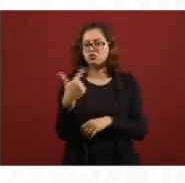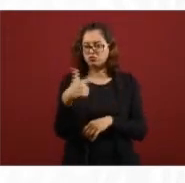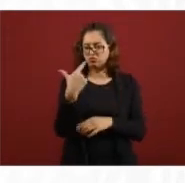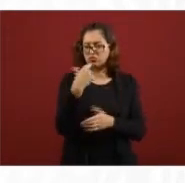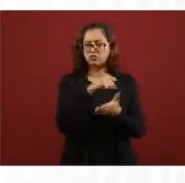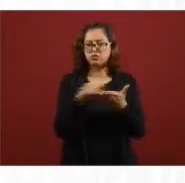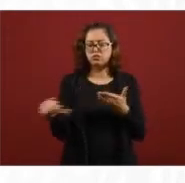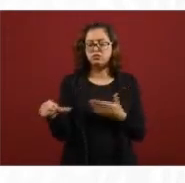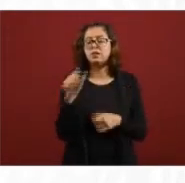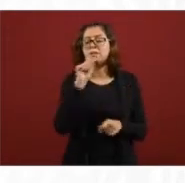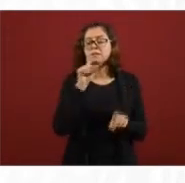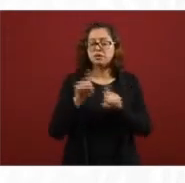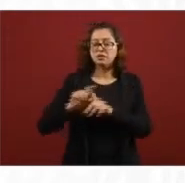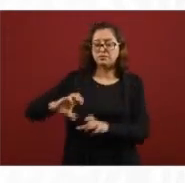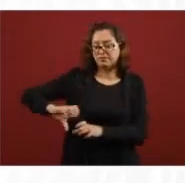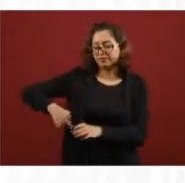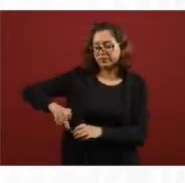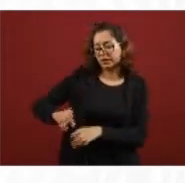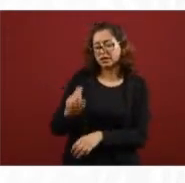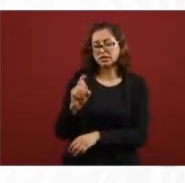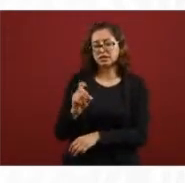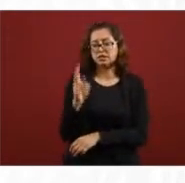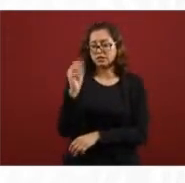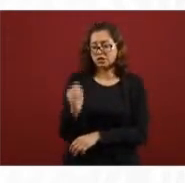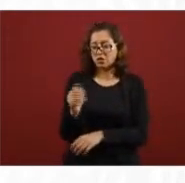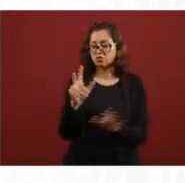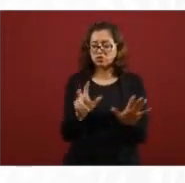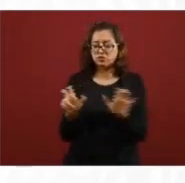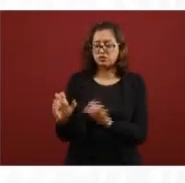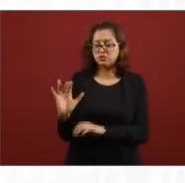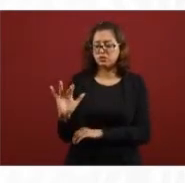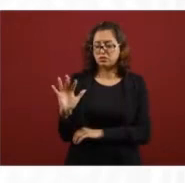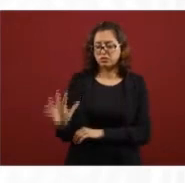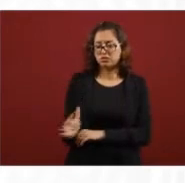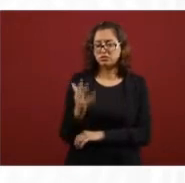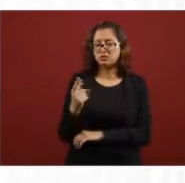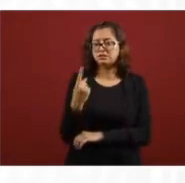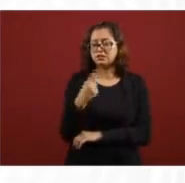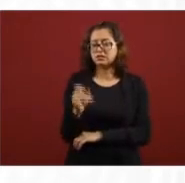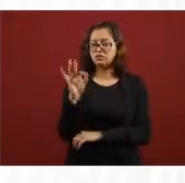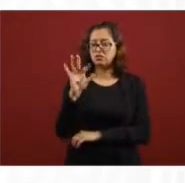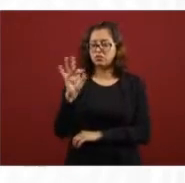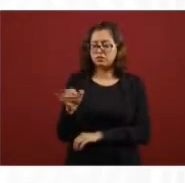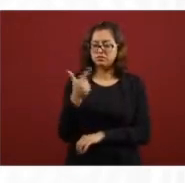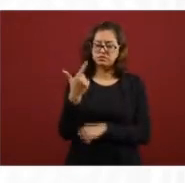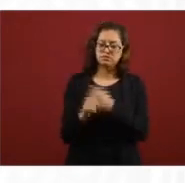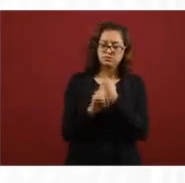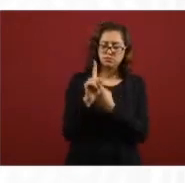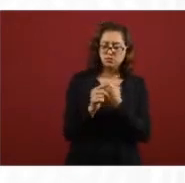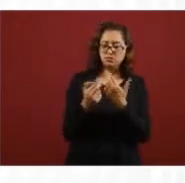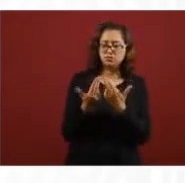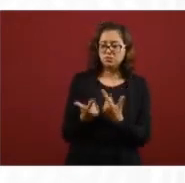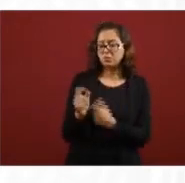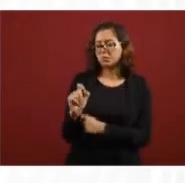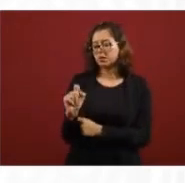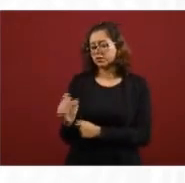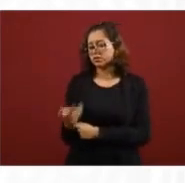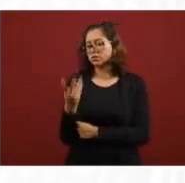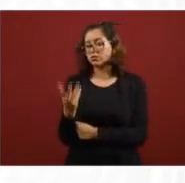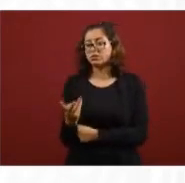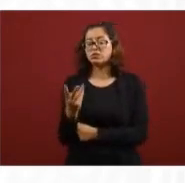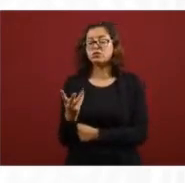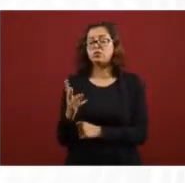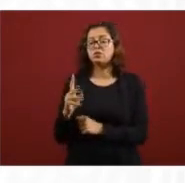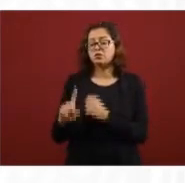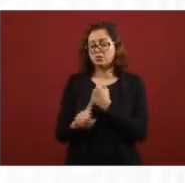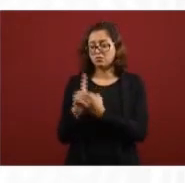39 lotes de cilindros con 855 cilindros, 147 con problemas, 24 que es el 3%